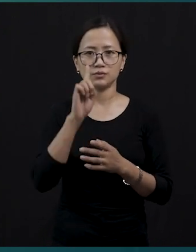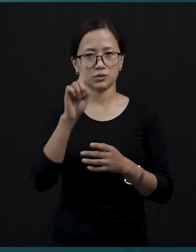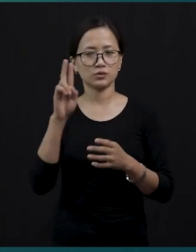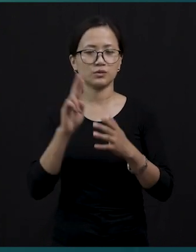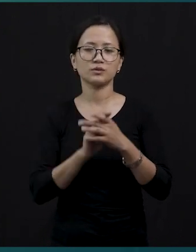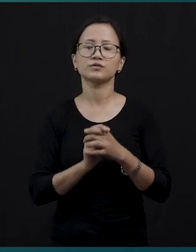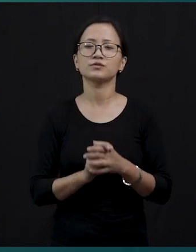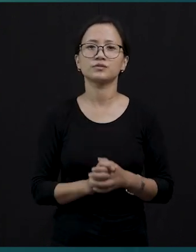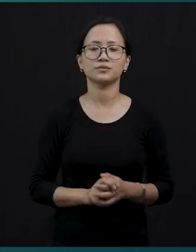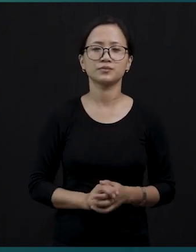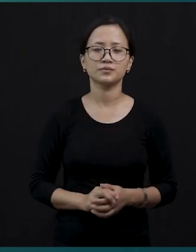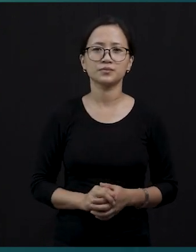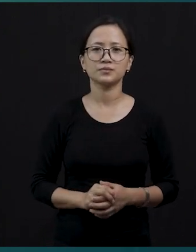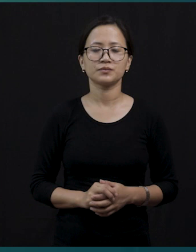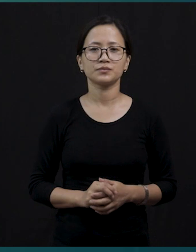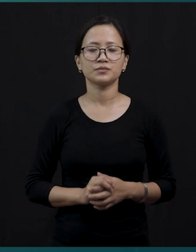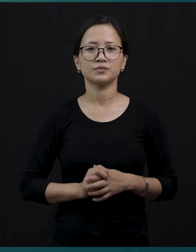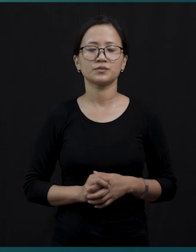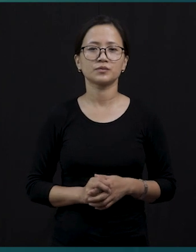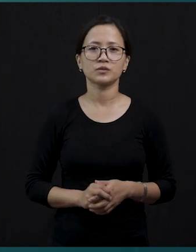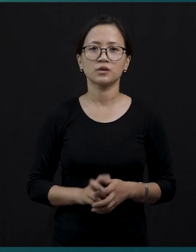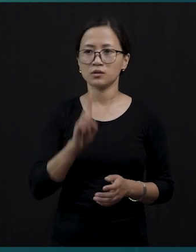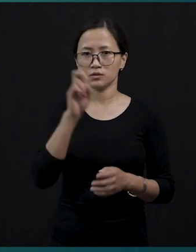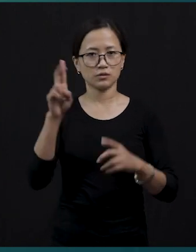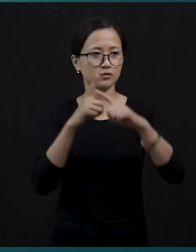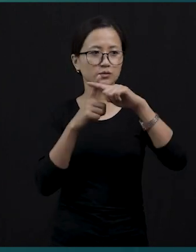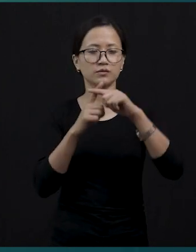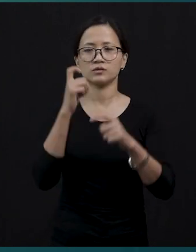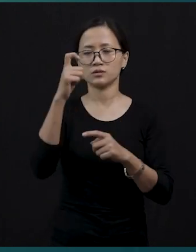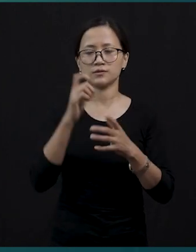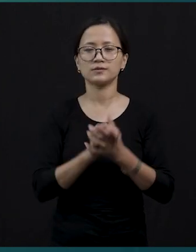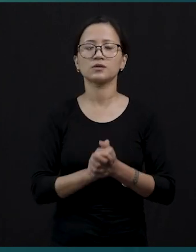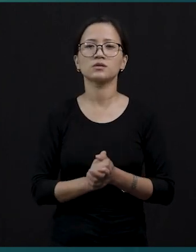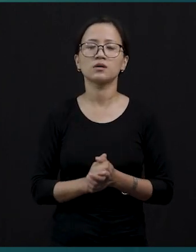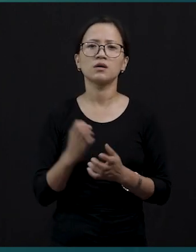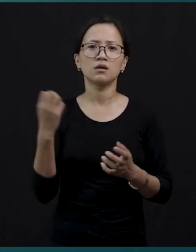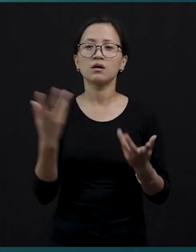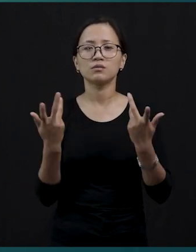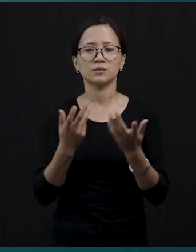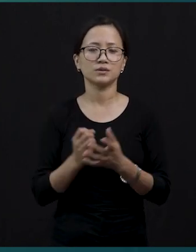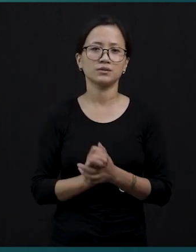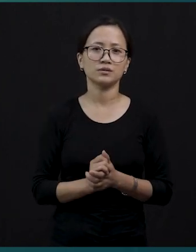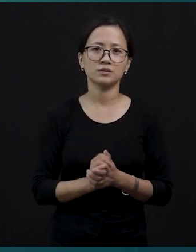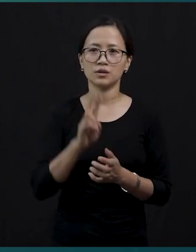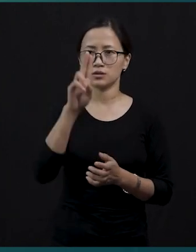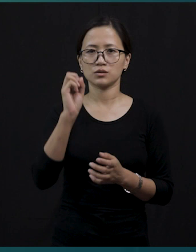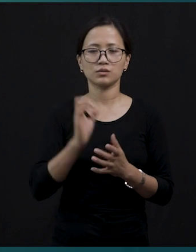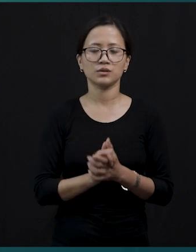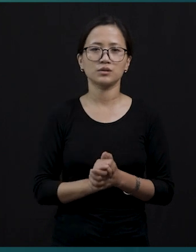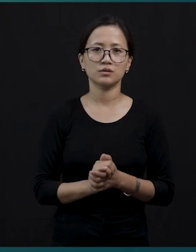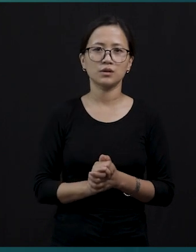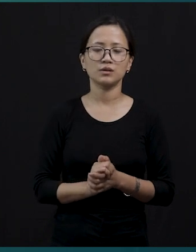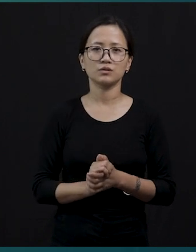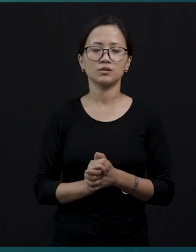8, 9, 10, 11, 12. 12 plus 7, how much it will be, students? 20,